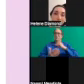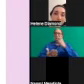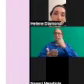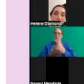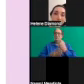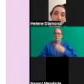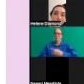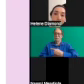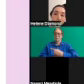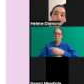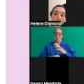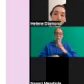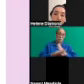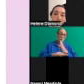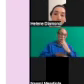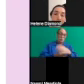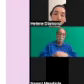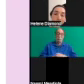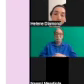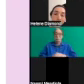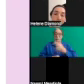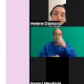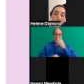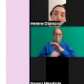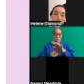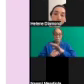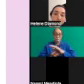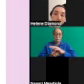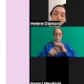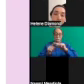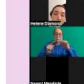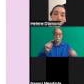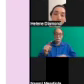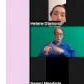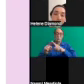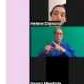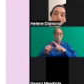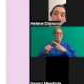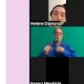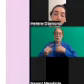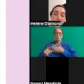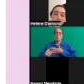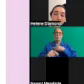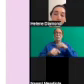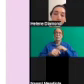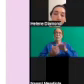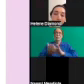Shortly thereafter, actually, funny enough, full circle, I ended up doing my internal medicine